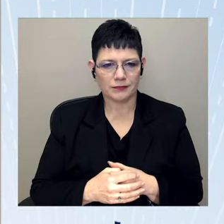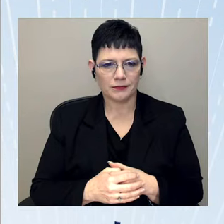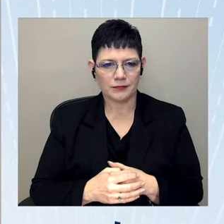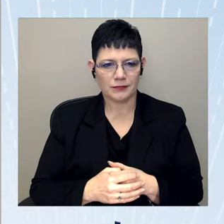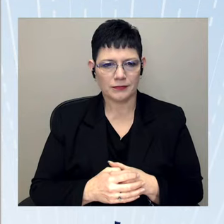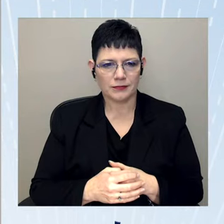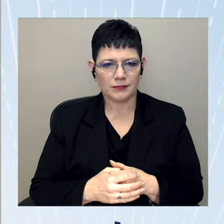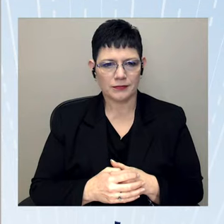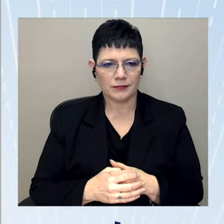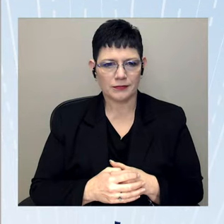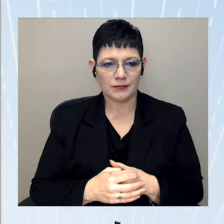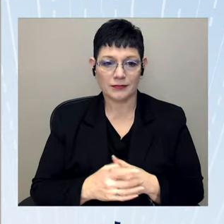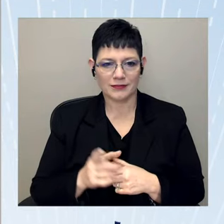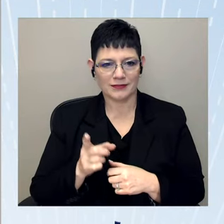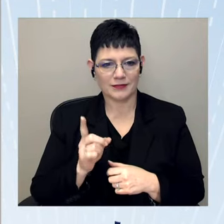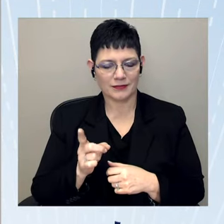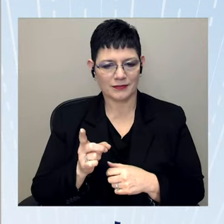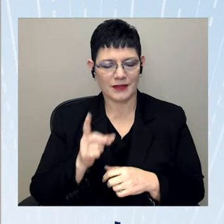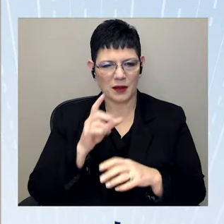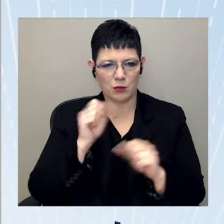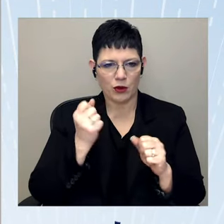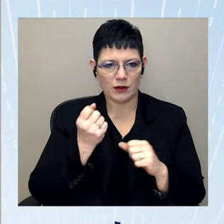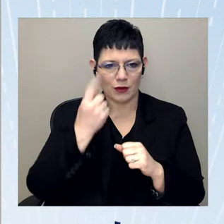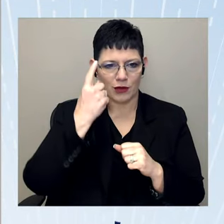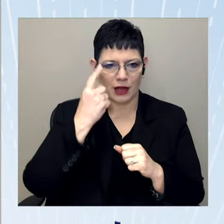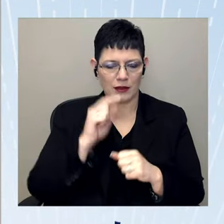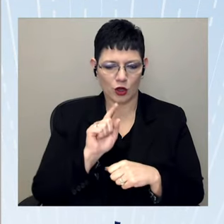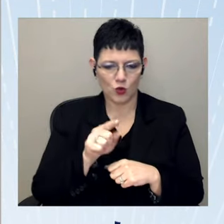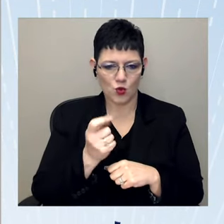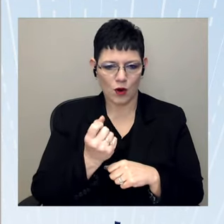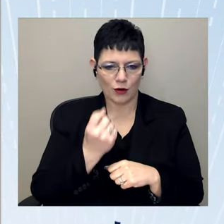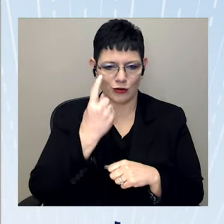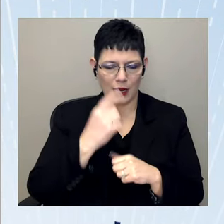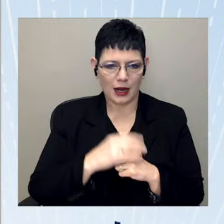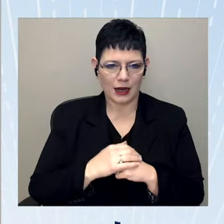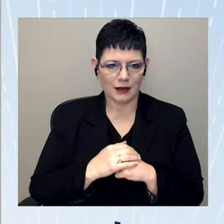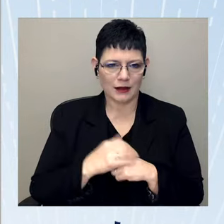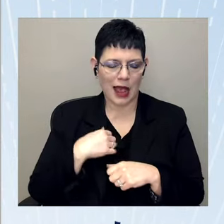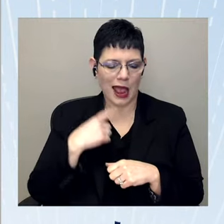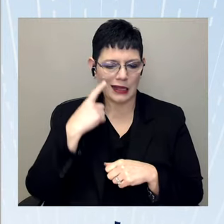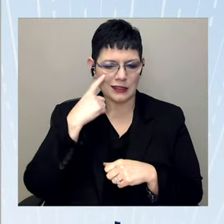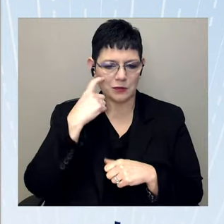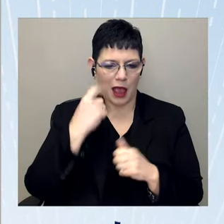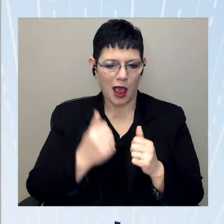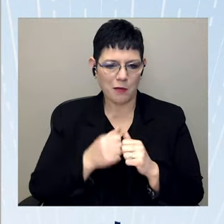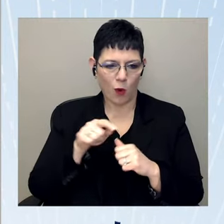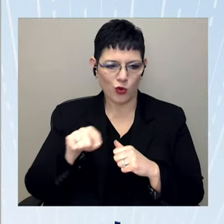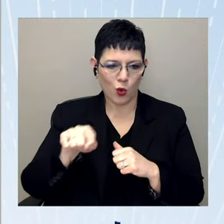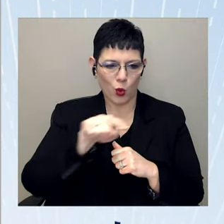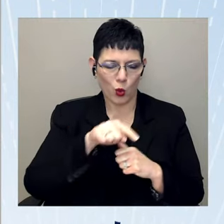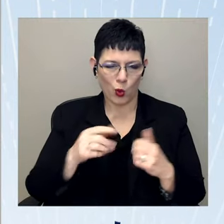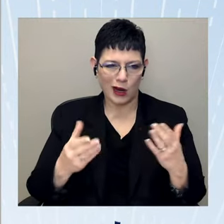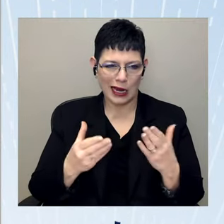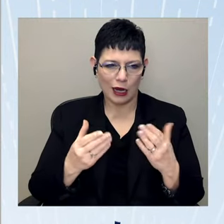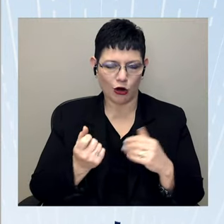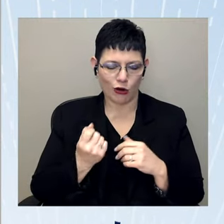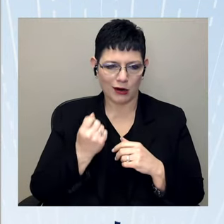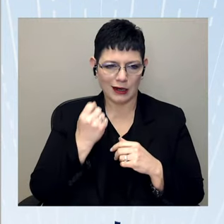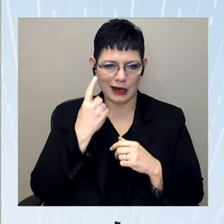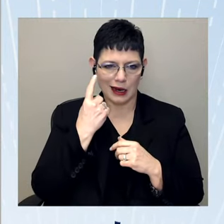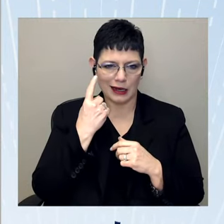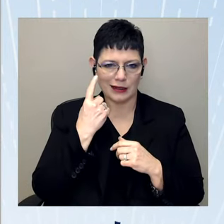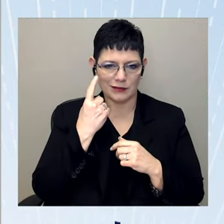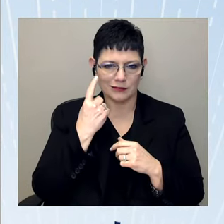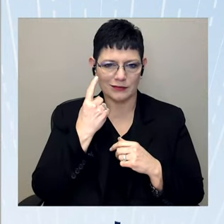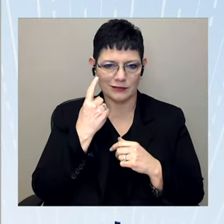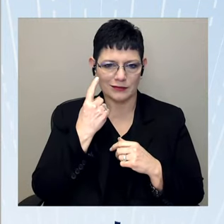He gets it. You get it. I suspect most of you in this room get it because at some point you were